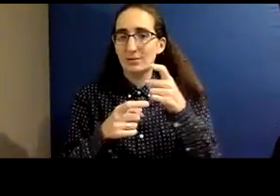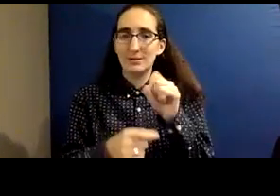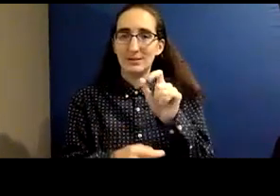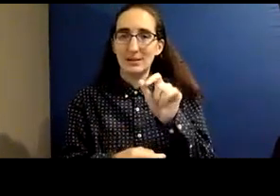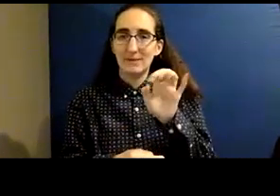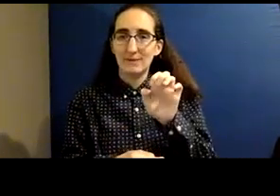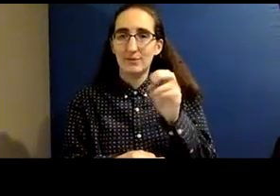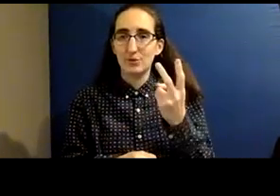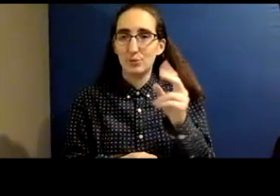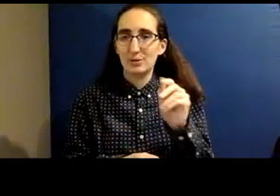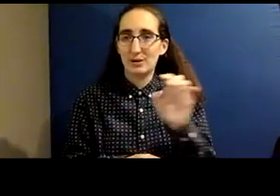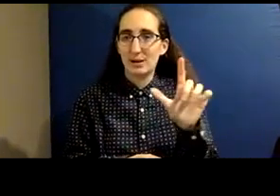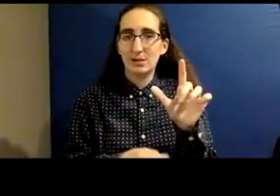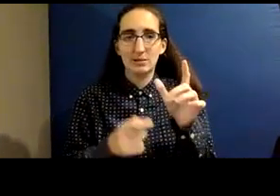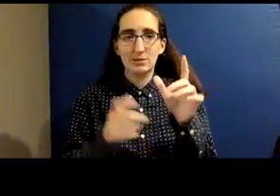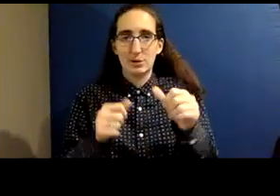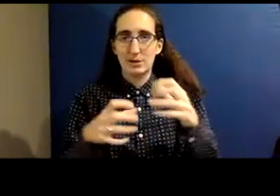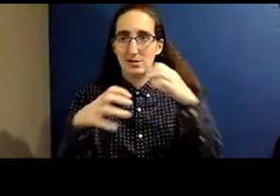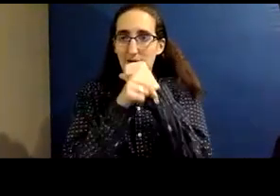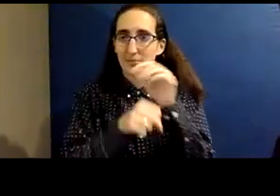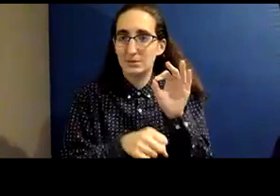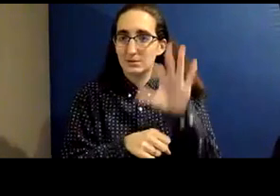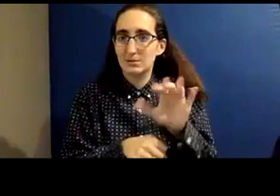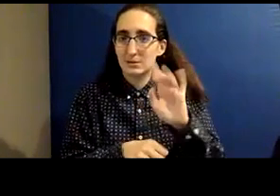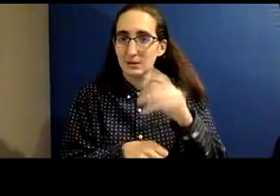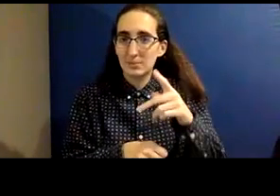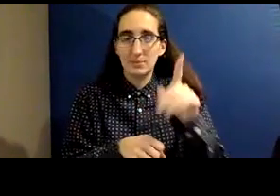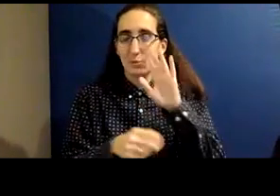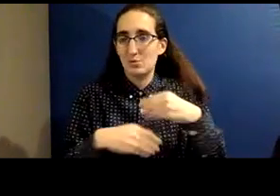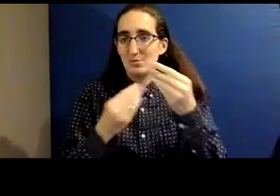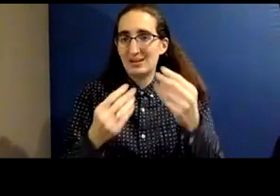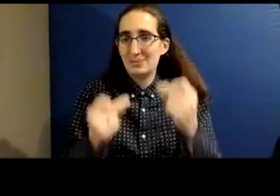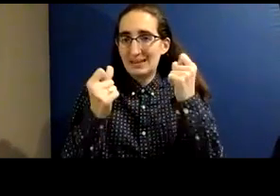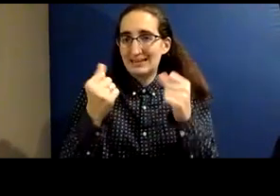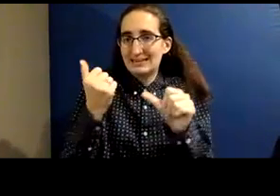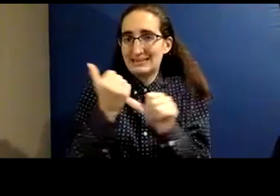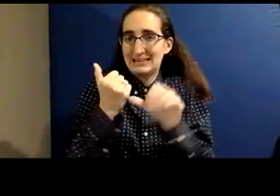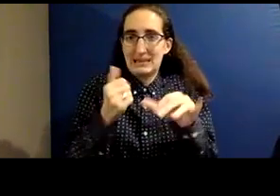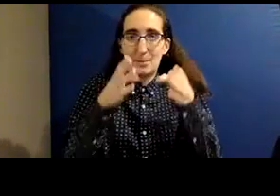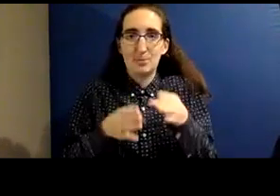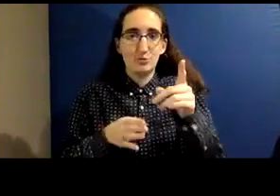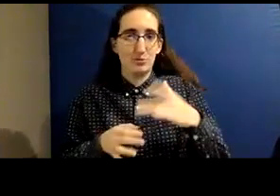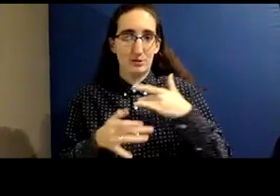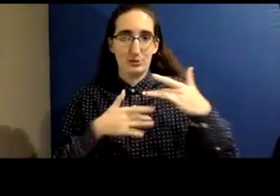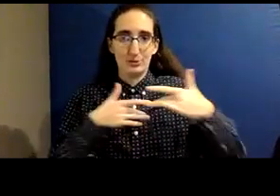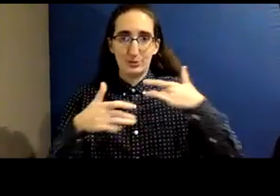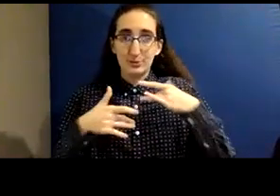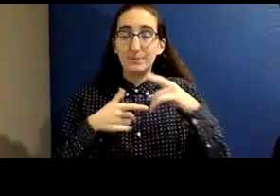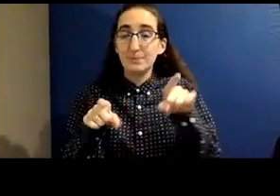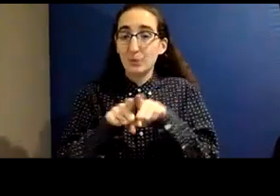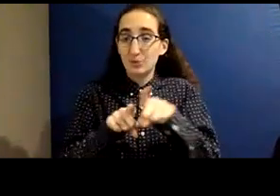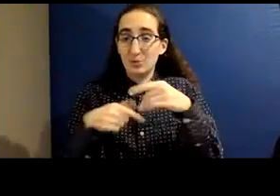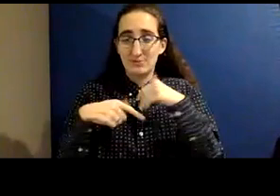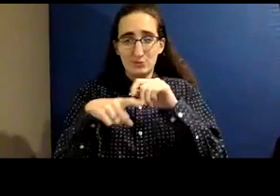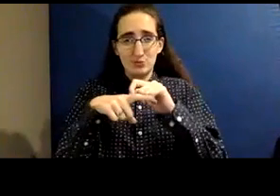anonymous tip through Safe to Tell, and they will provide immediate assistance to that person that you're concerned about. In addition, we have